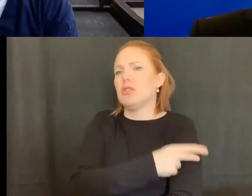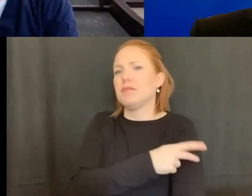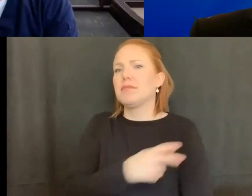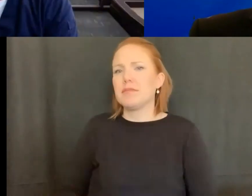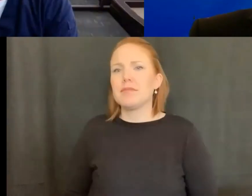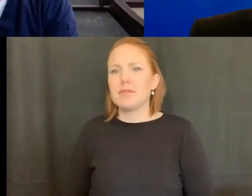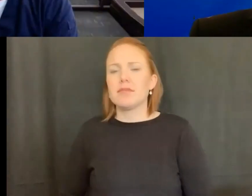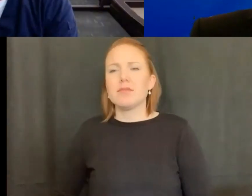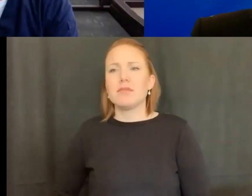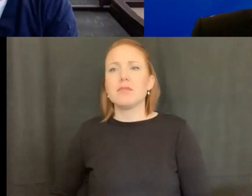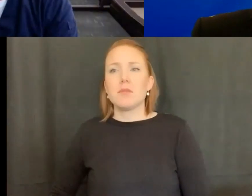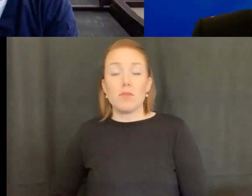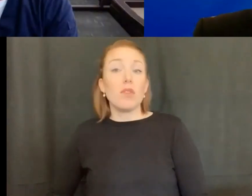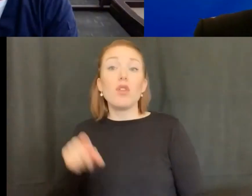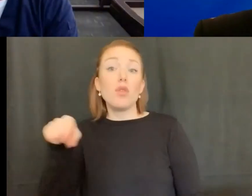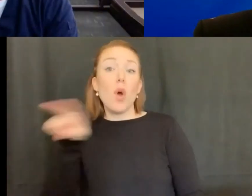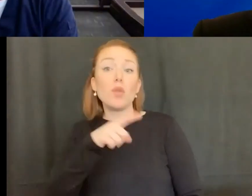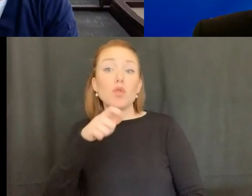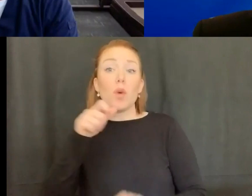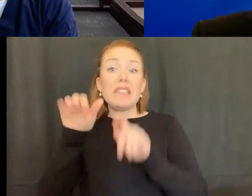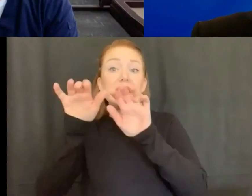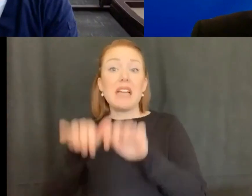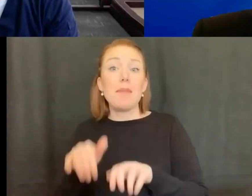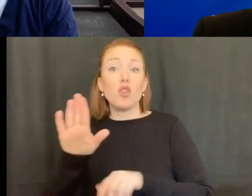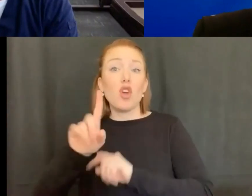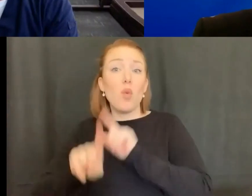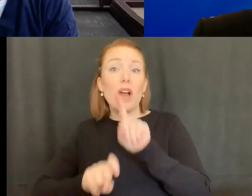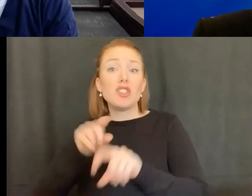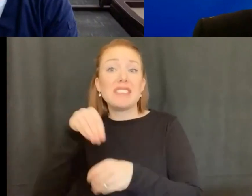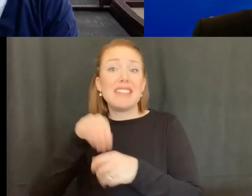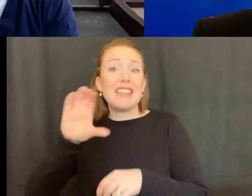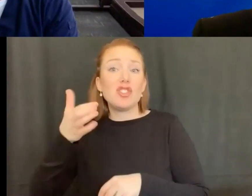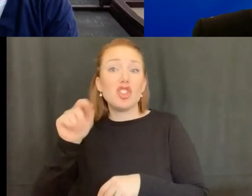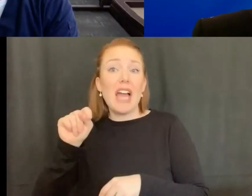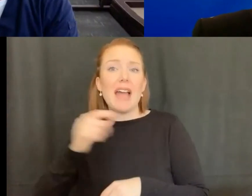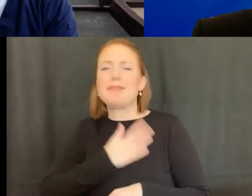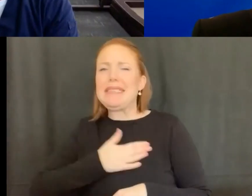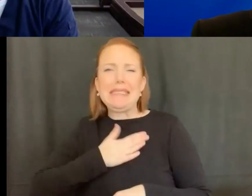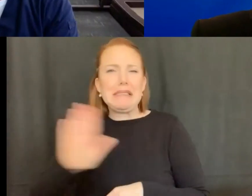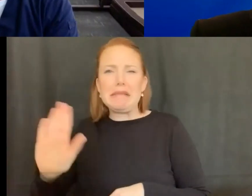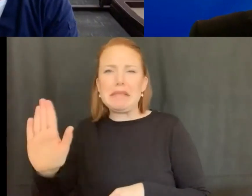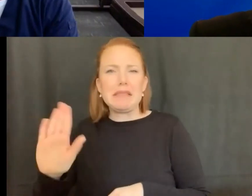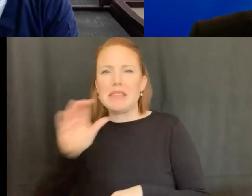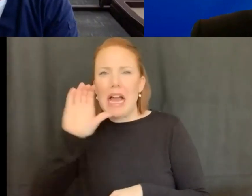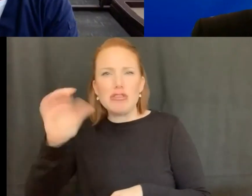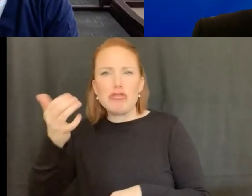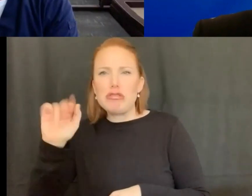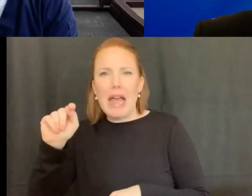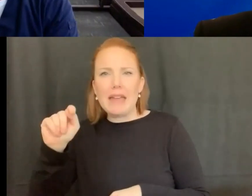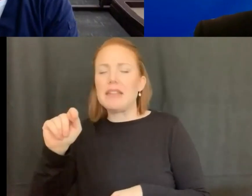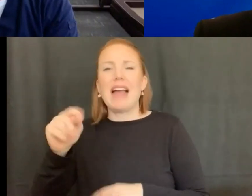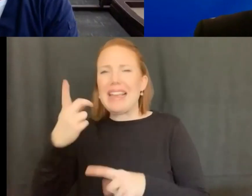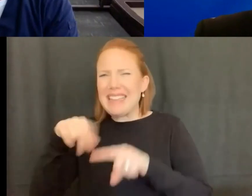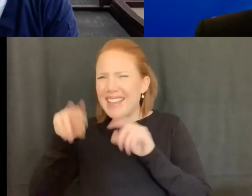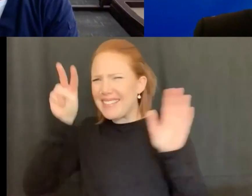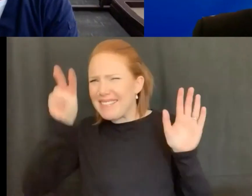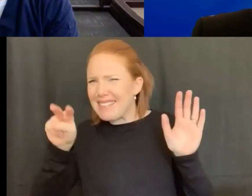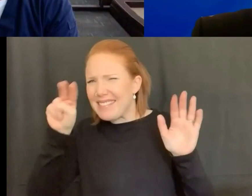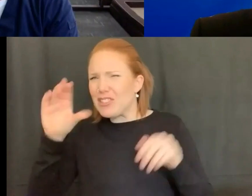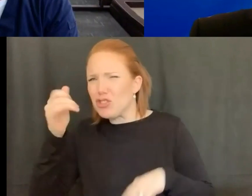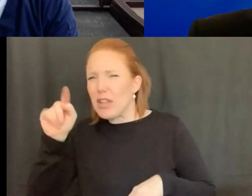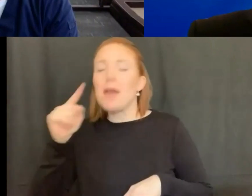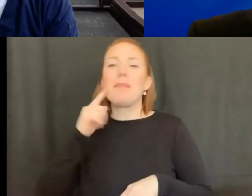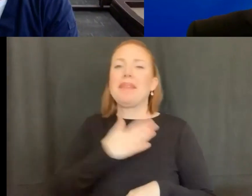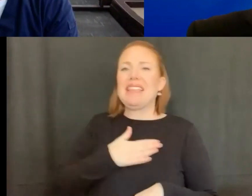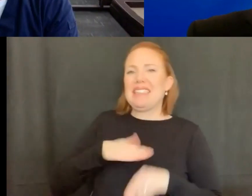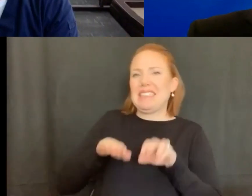By the way, for those who are putting your questions in the chat, please put them over in the Q&A. Like I said, that it's hard to keep track over there, so please put them in